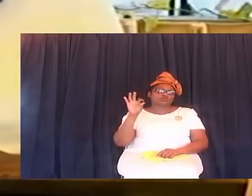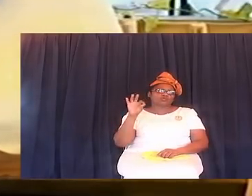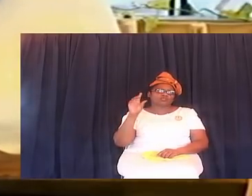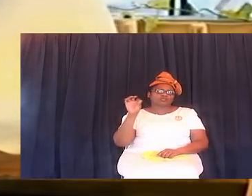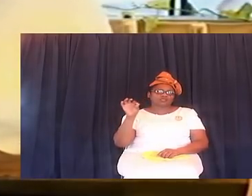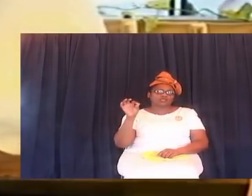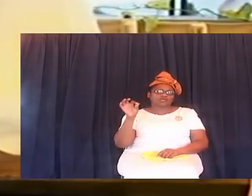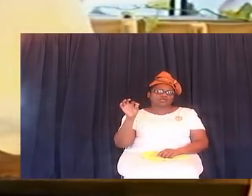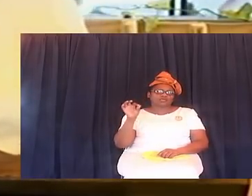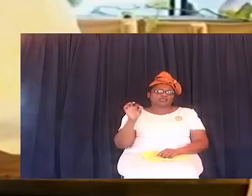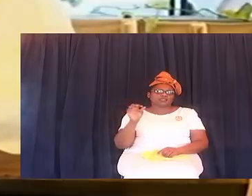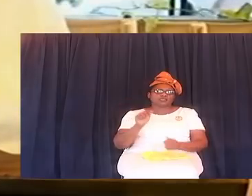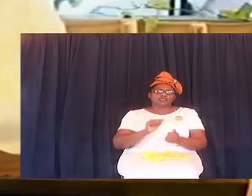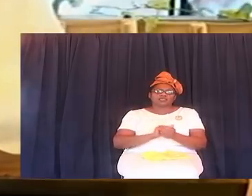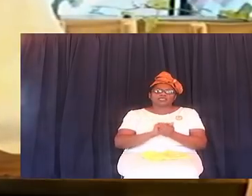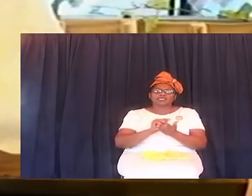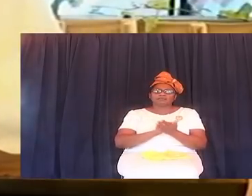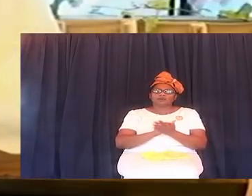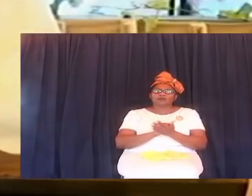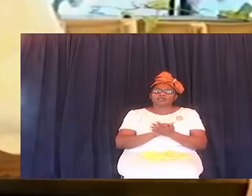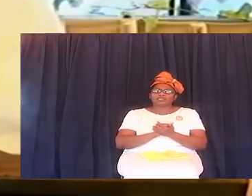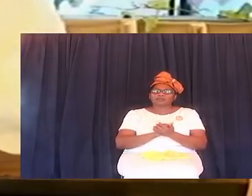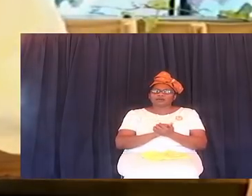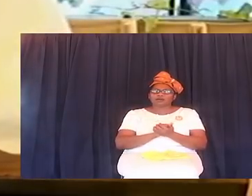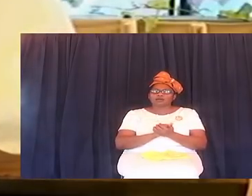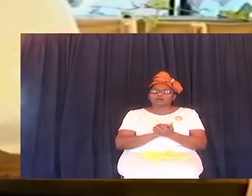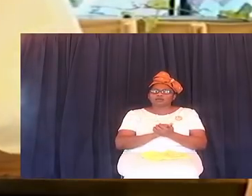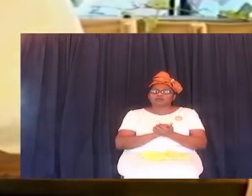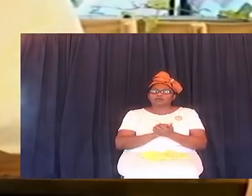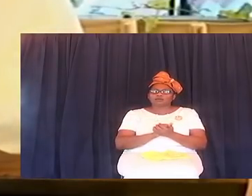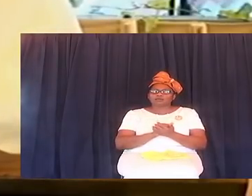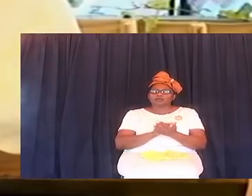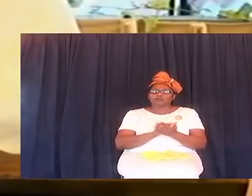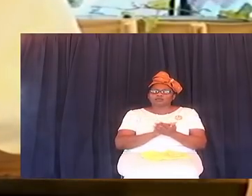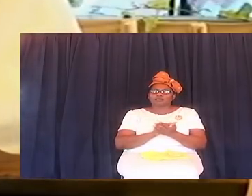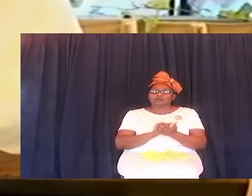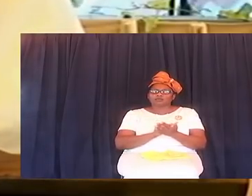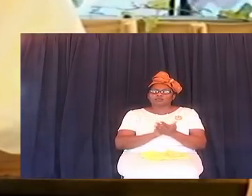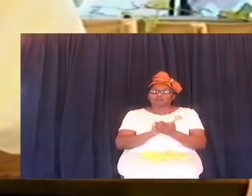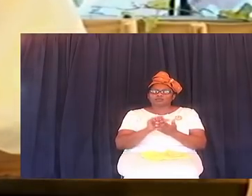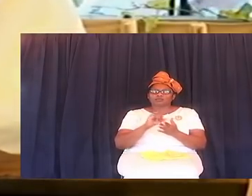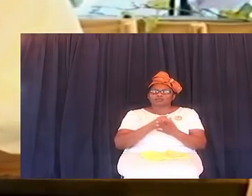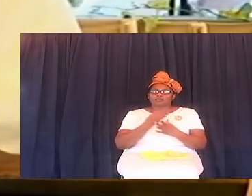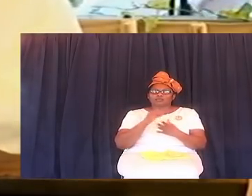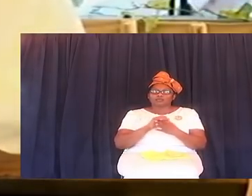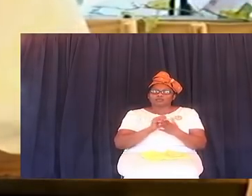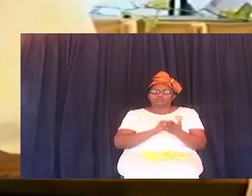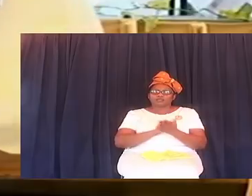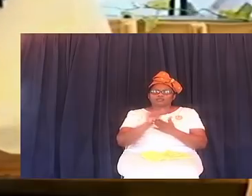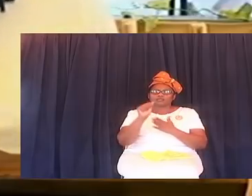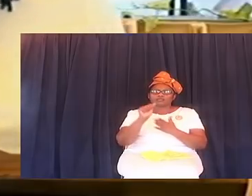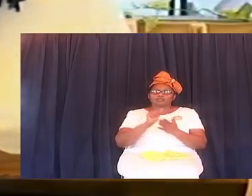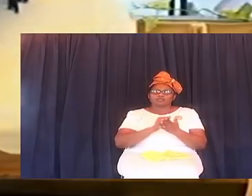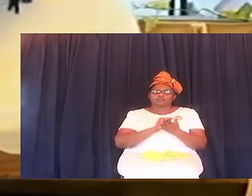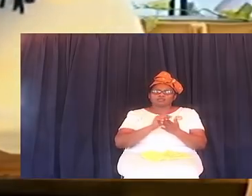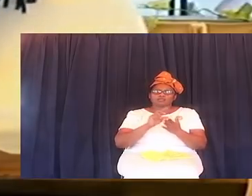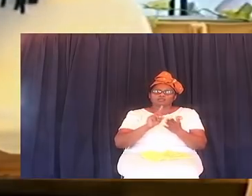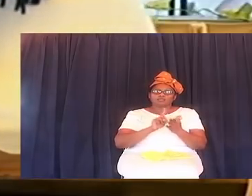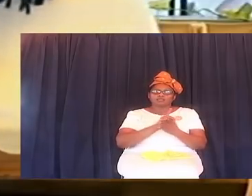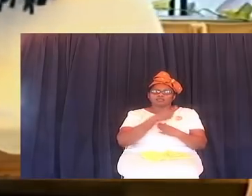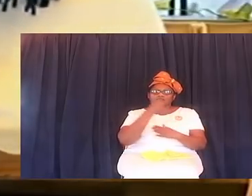December 2008, she was diagnosed with cancer, also in 2013 and